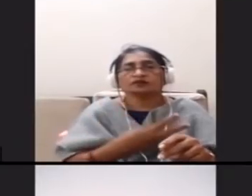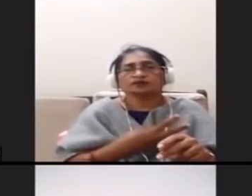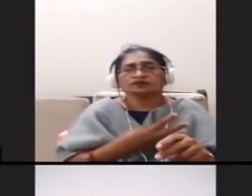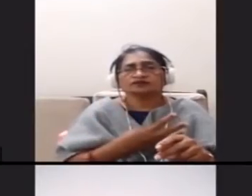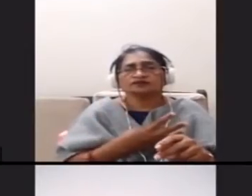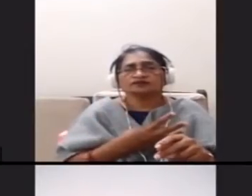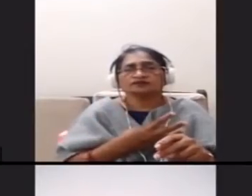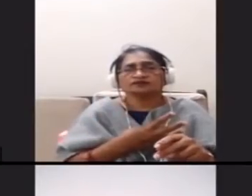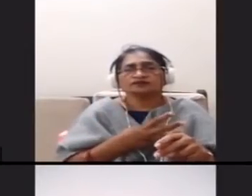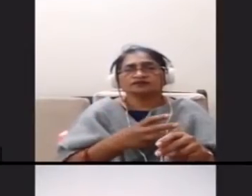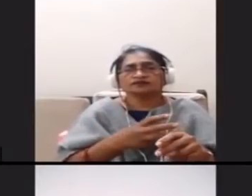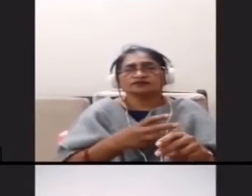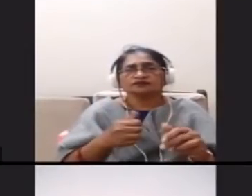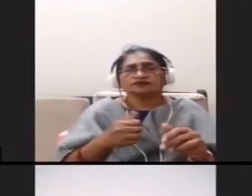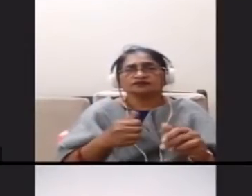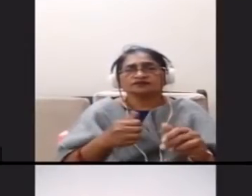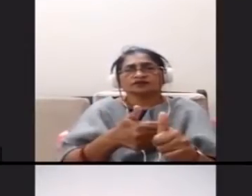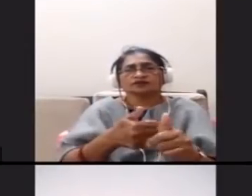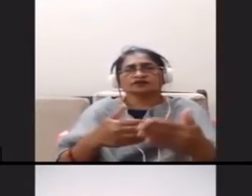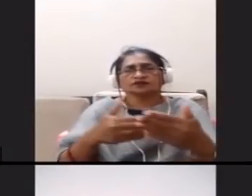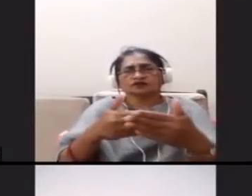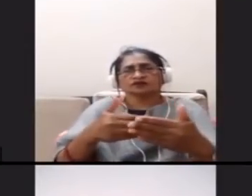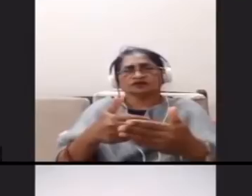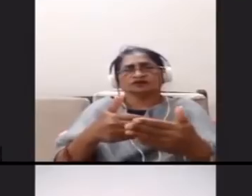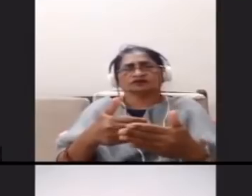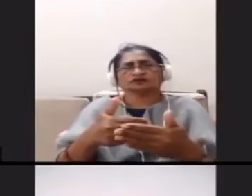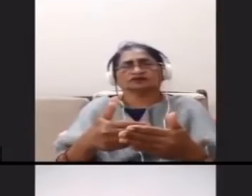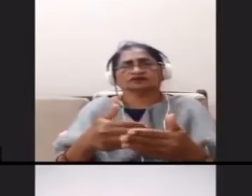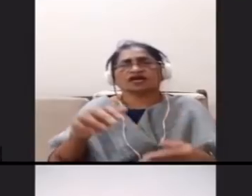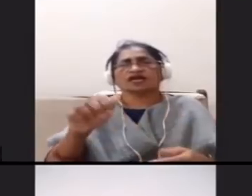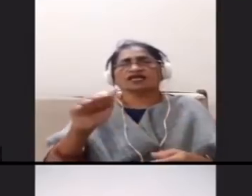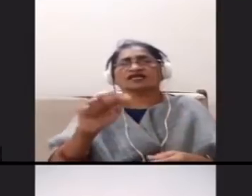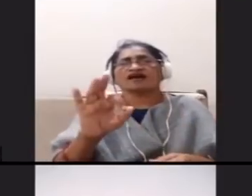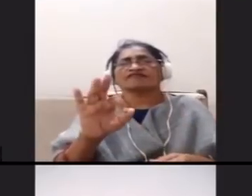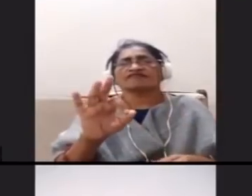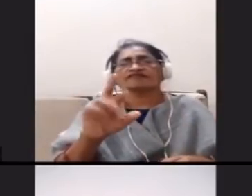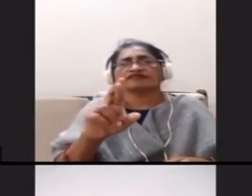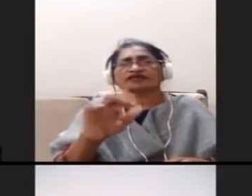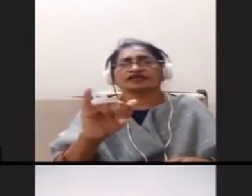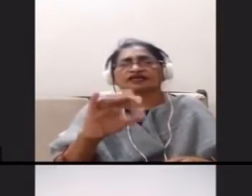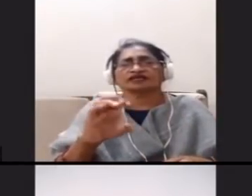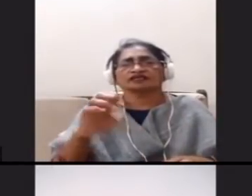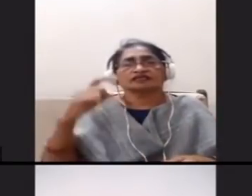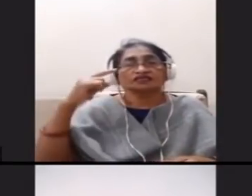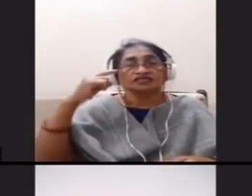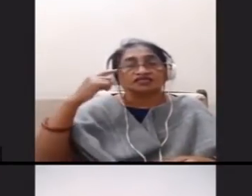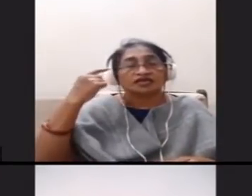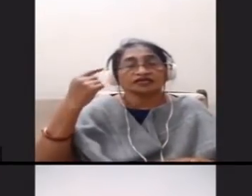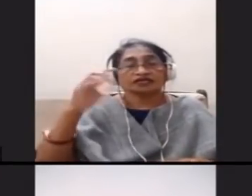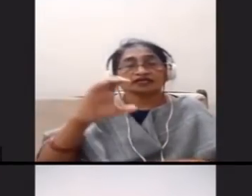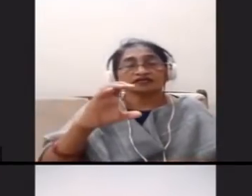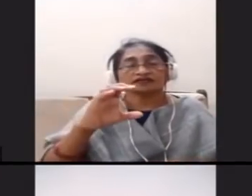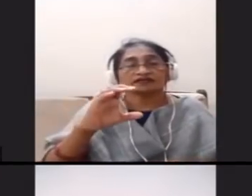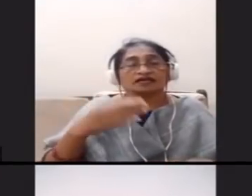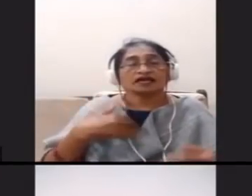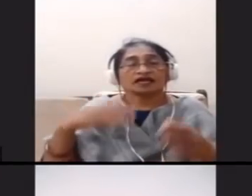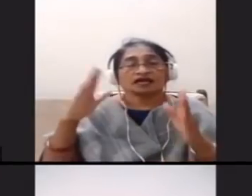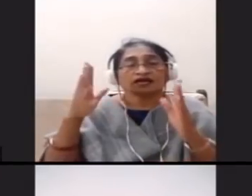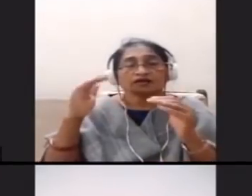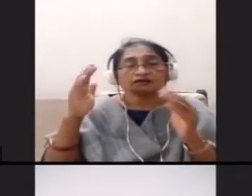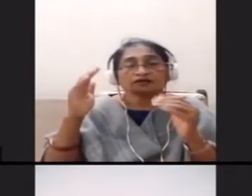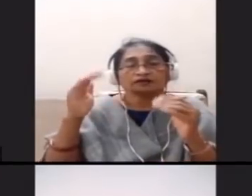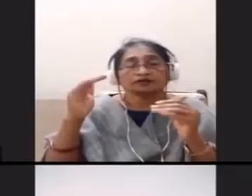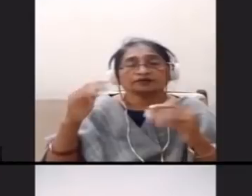we follow closely, there's Africa after China. And I hope, just on a light